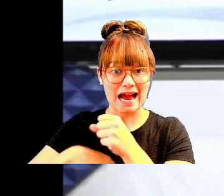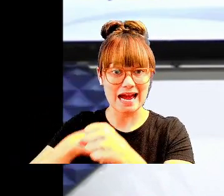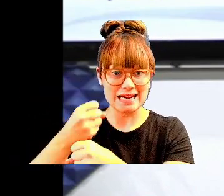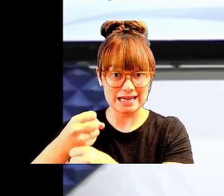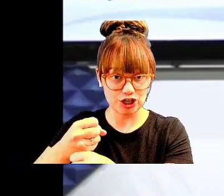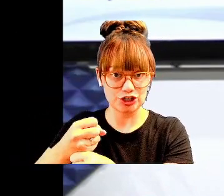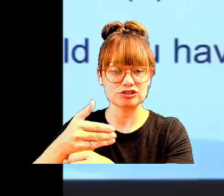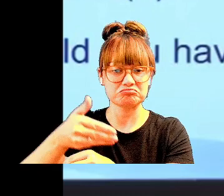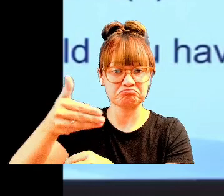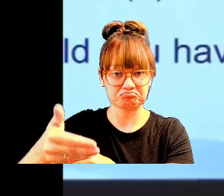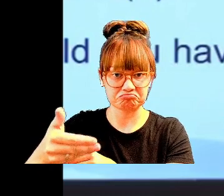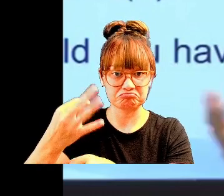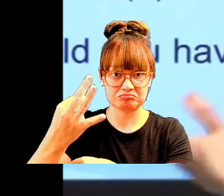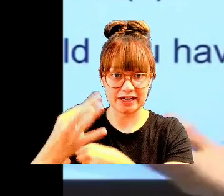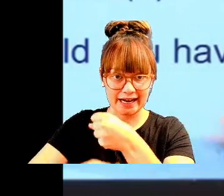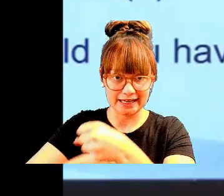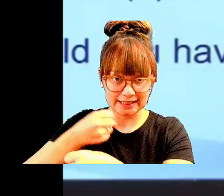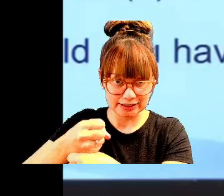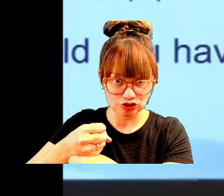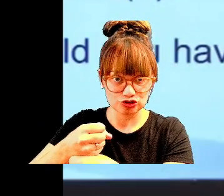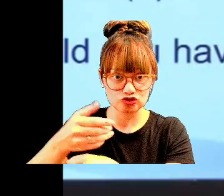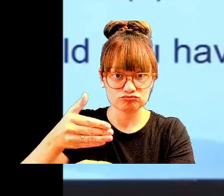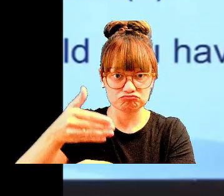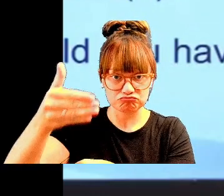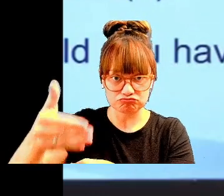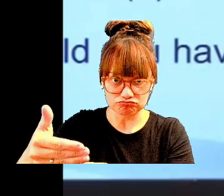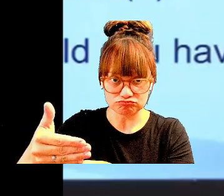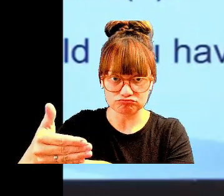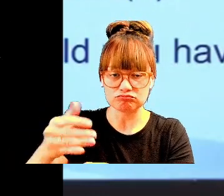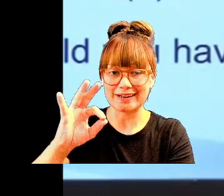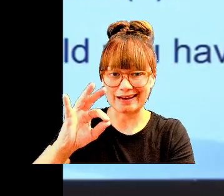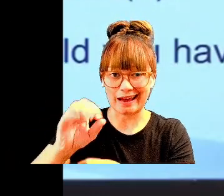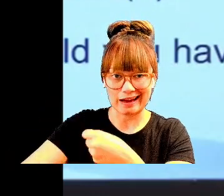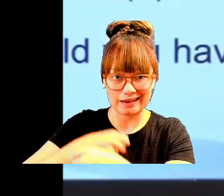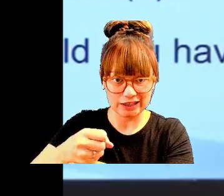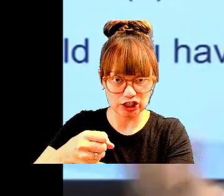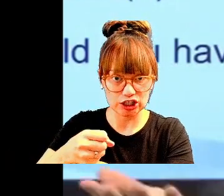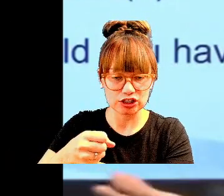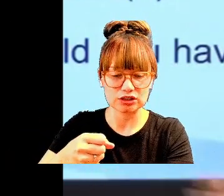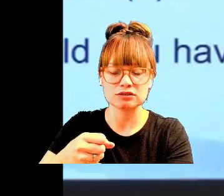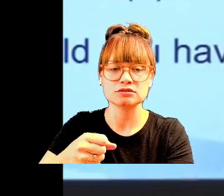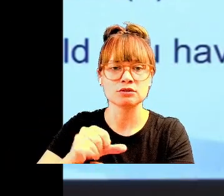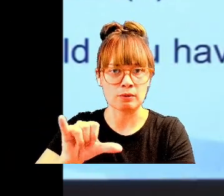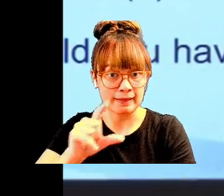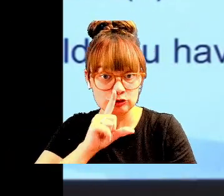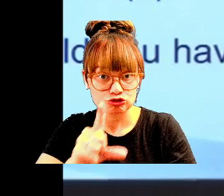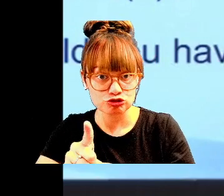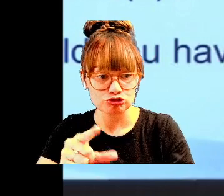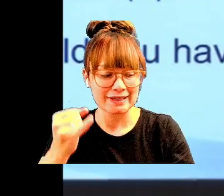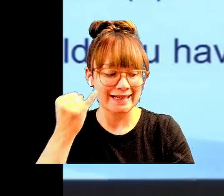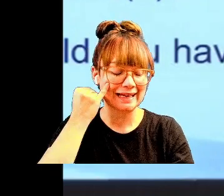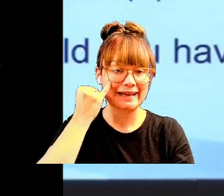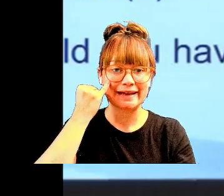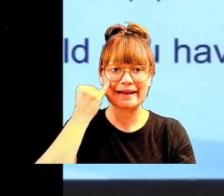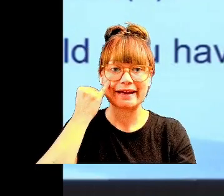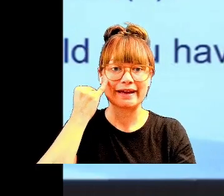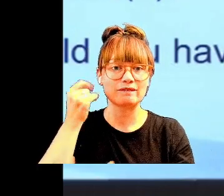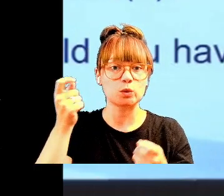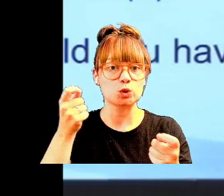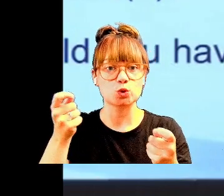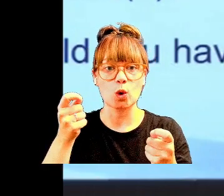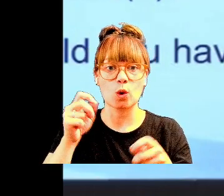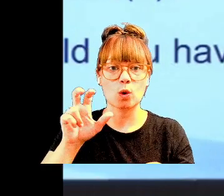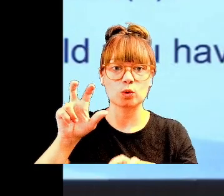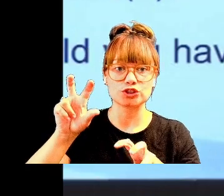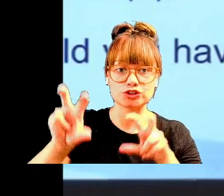something properly in a good mix of stocks and bonds, then typically you'll